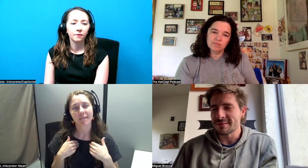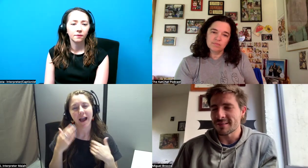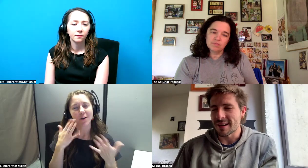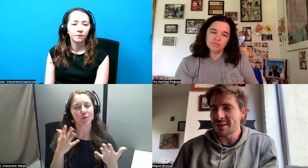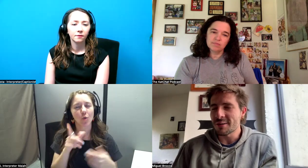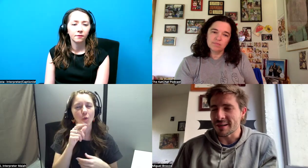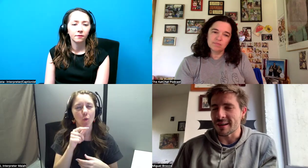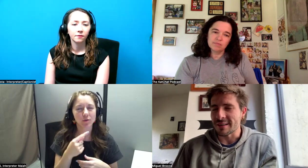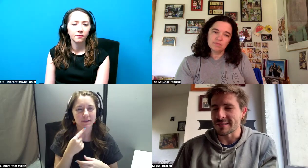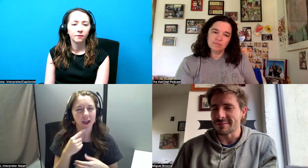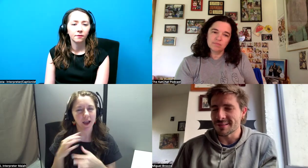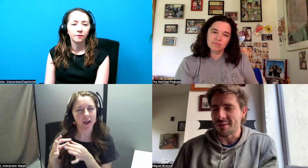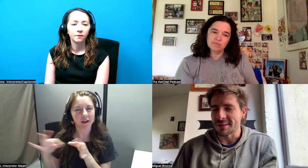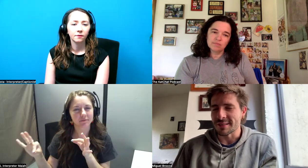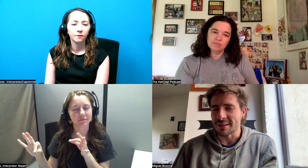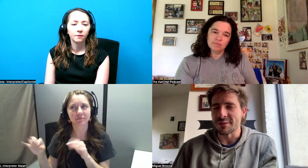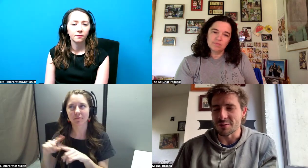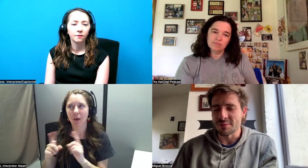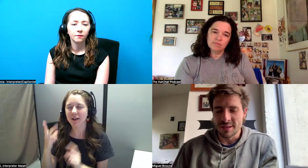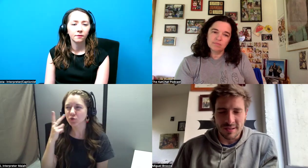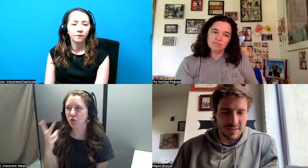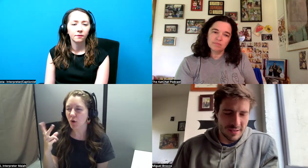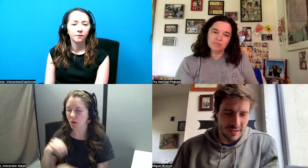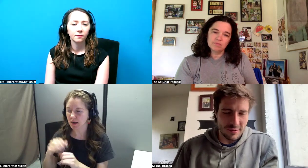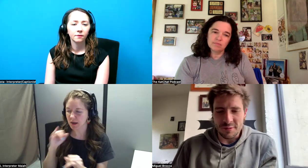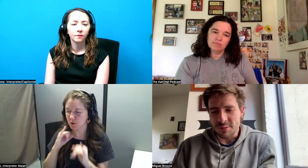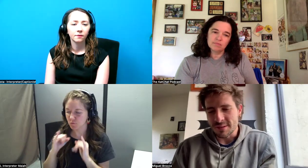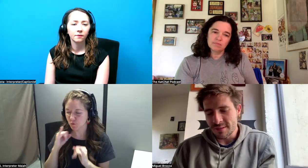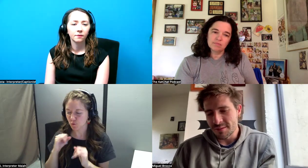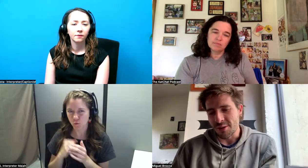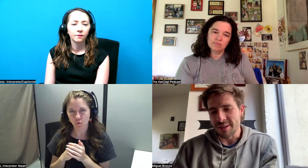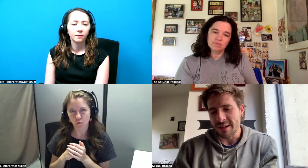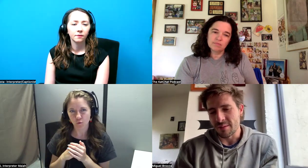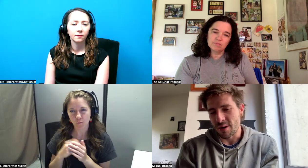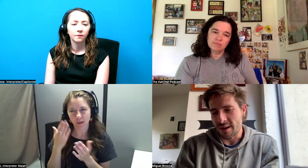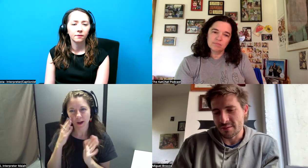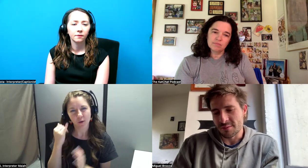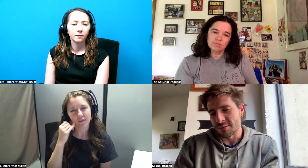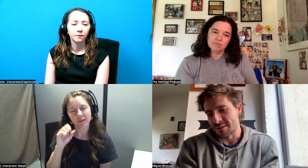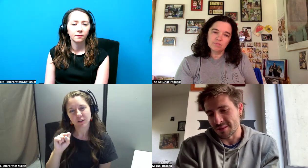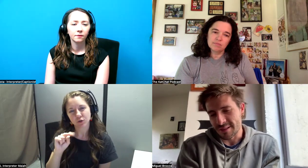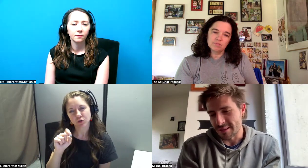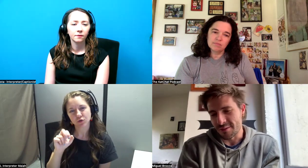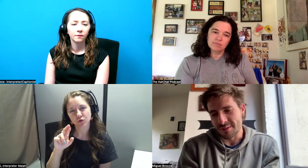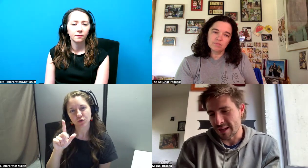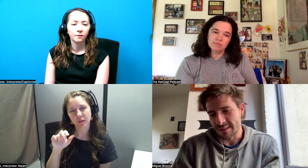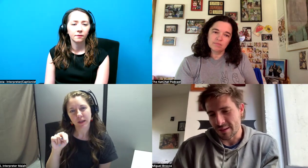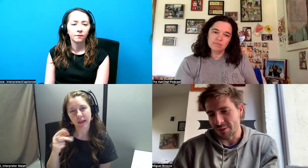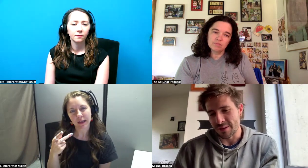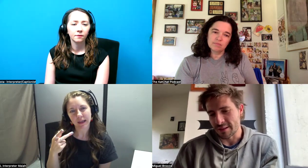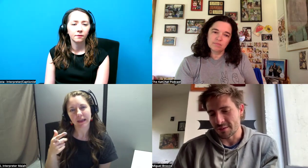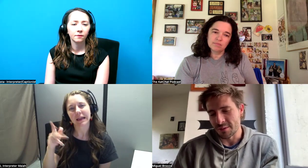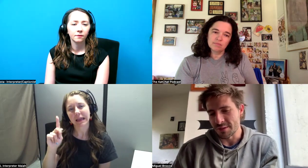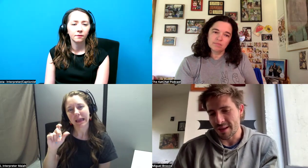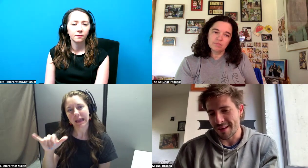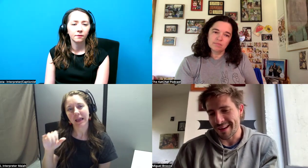it. I know I saw this in an interview. I don't know if it was Sterling K. Brown or another fantastic